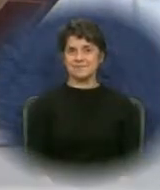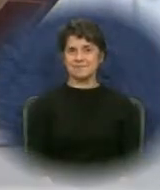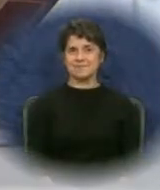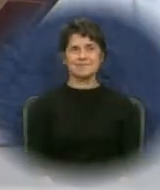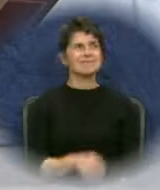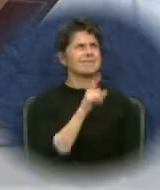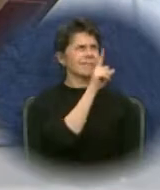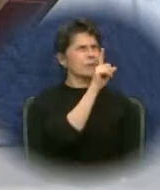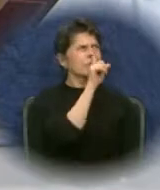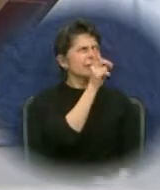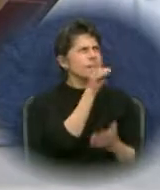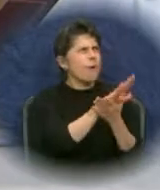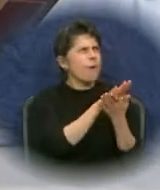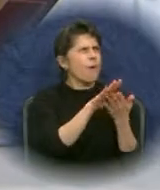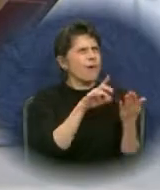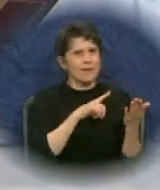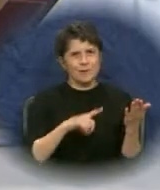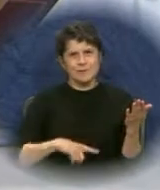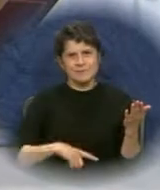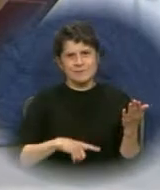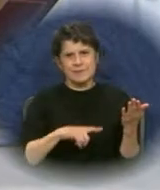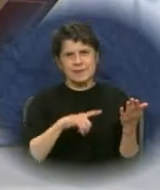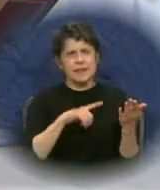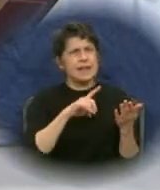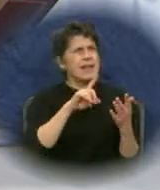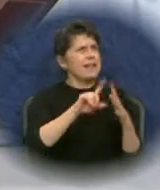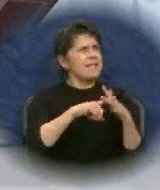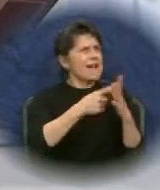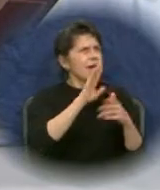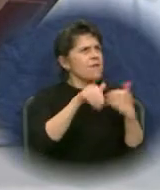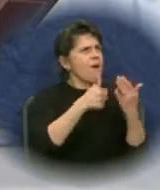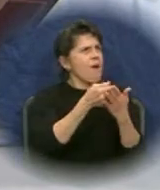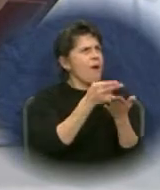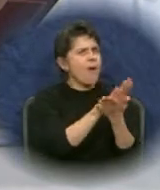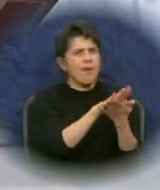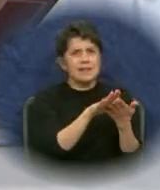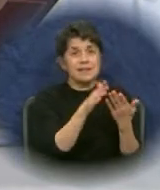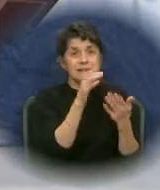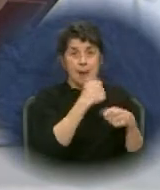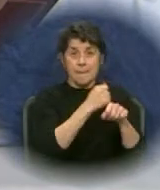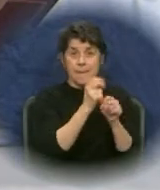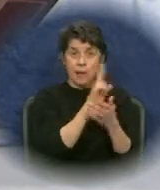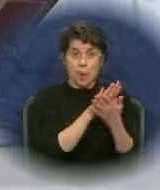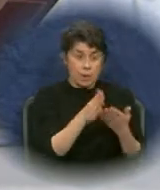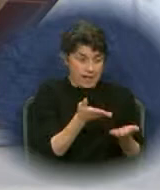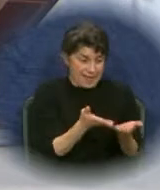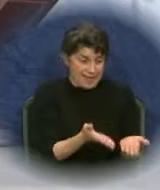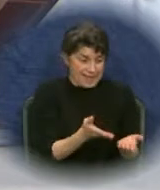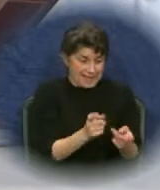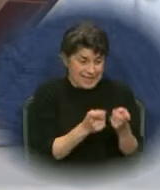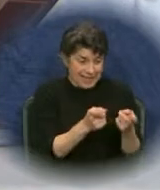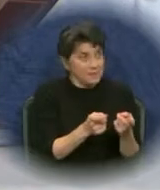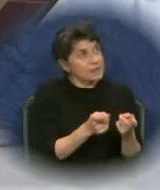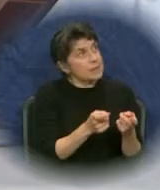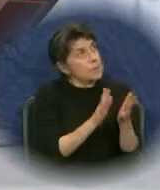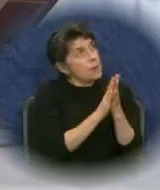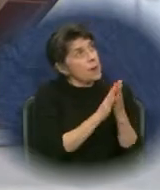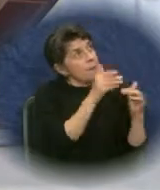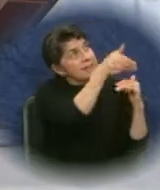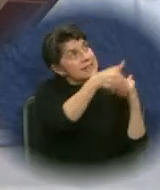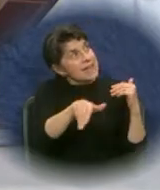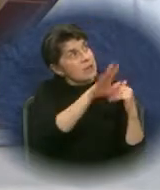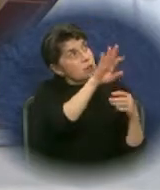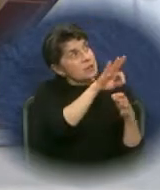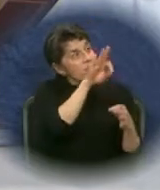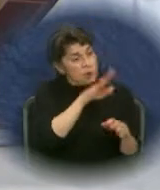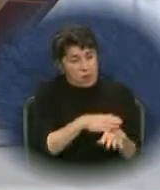You are indeed holy, O Lord, the fount of all holiness. Make holy, therefore, these gifts, we pray, by sending down your Spirit upon them